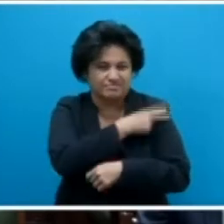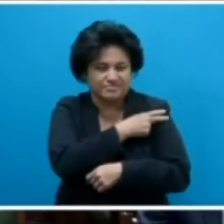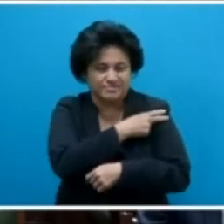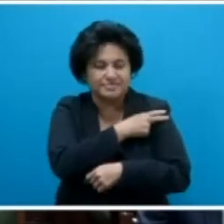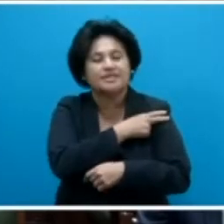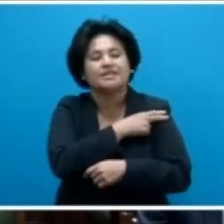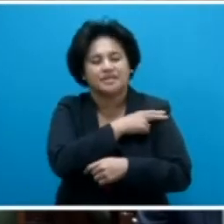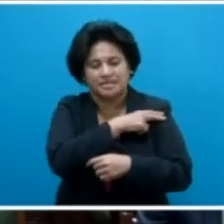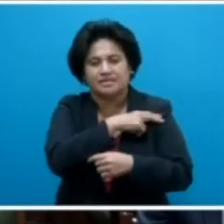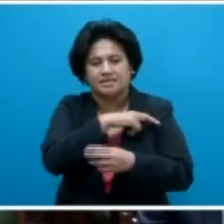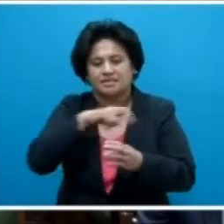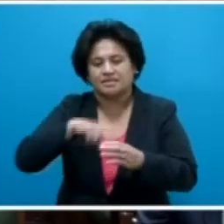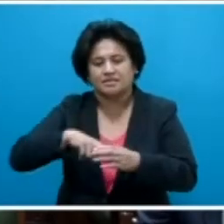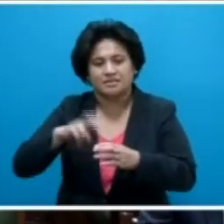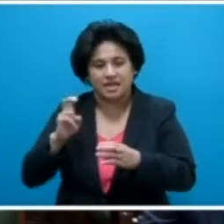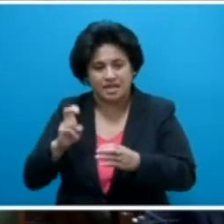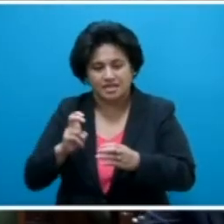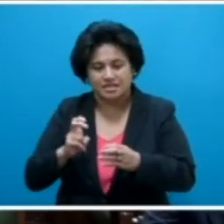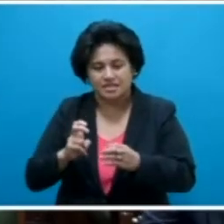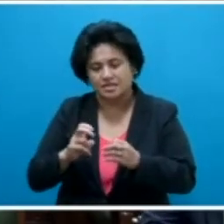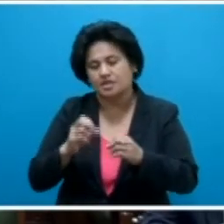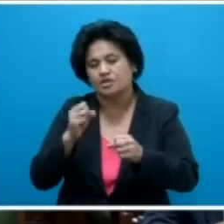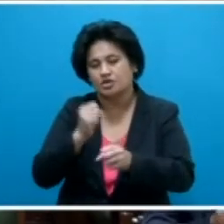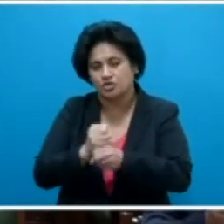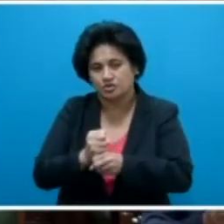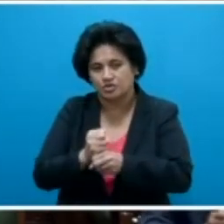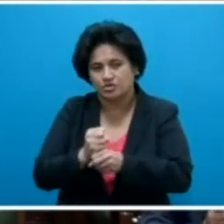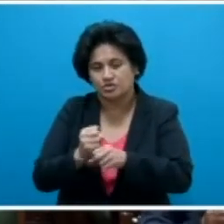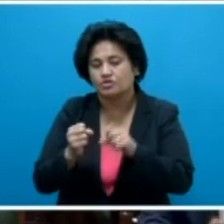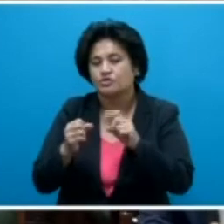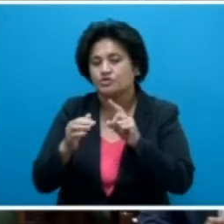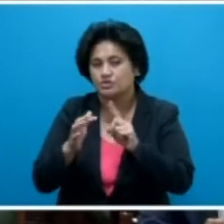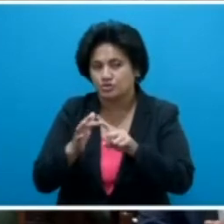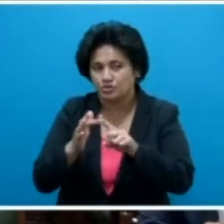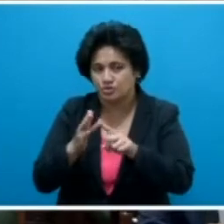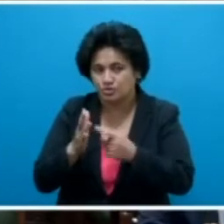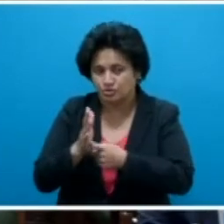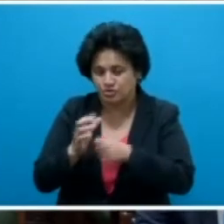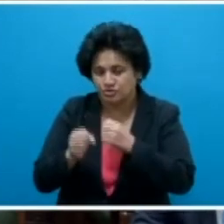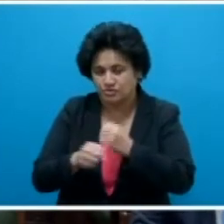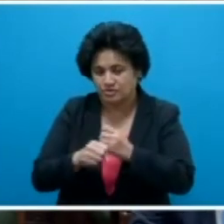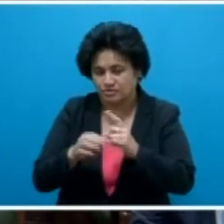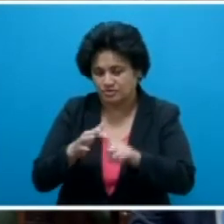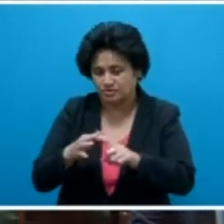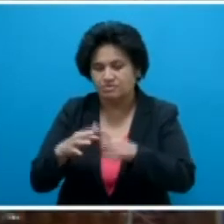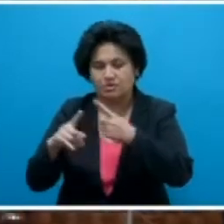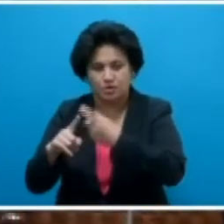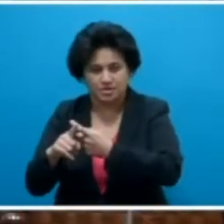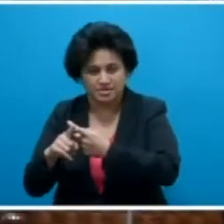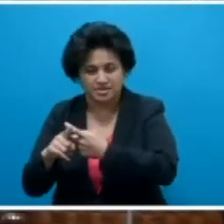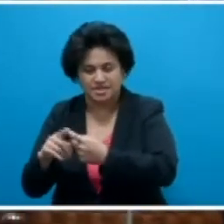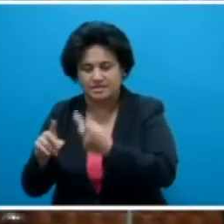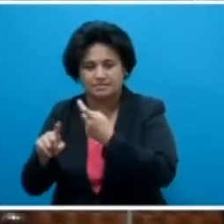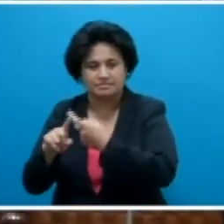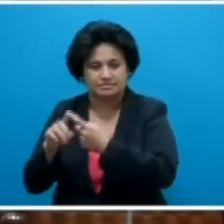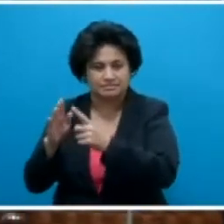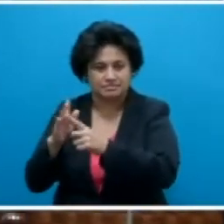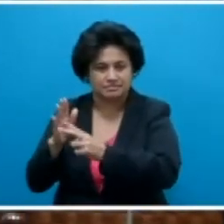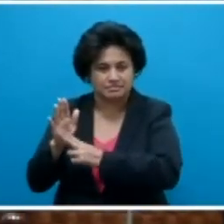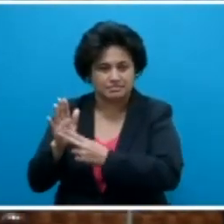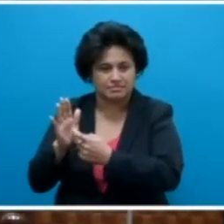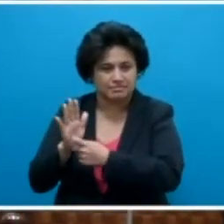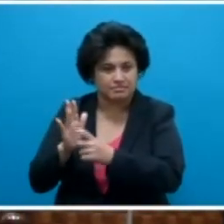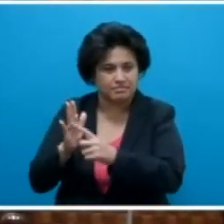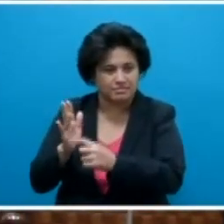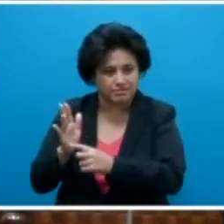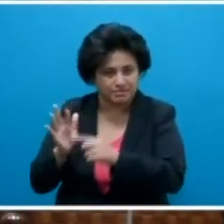retired Chochi Konisi Konrate, for his gracious and inspiring address. His